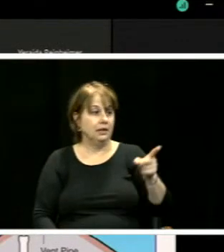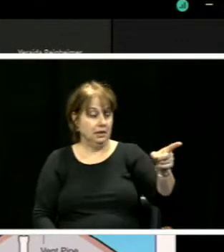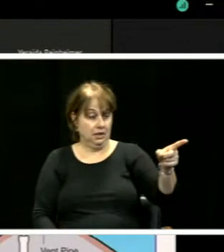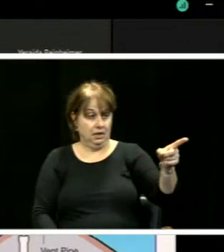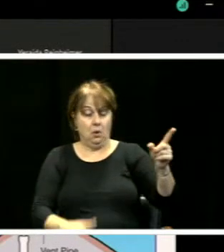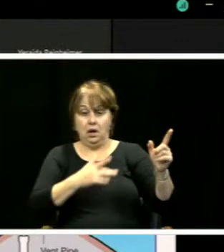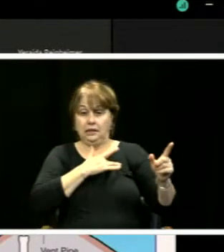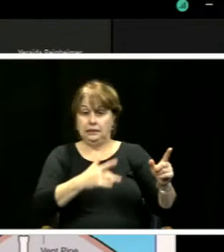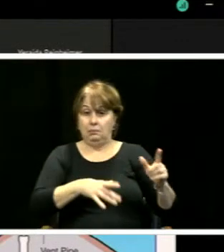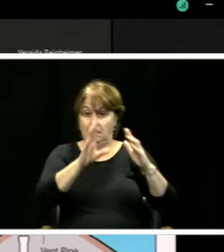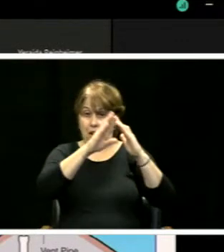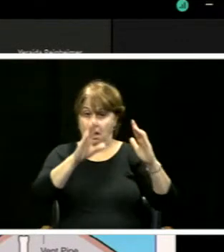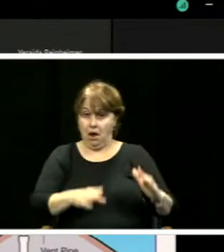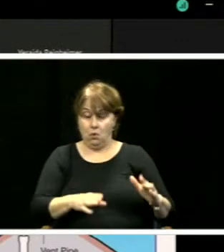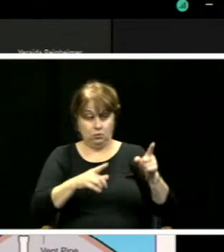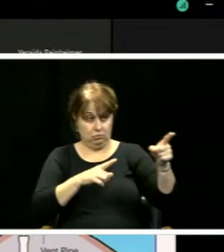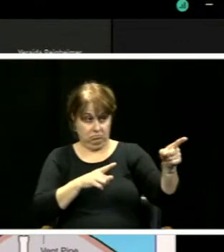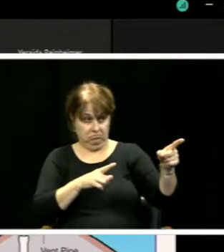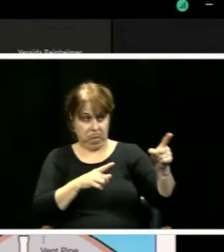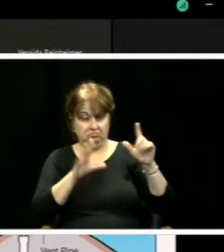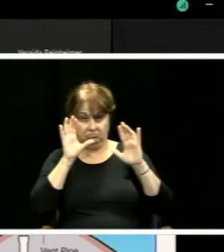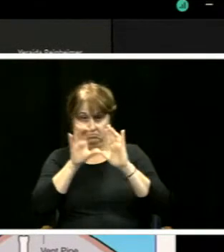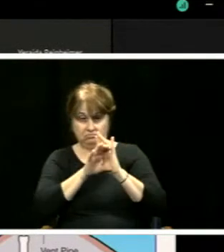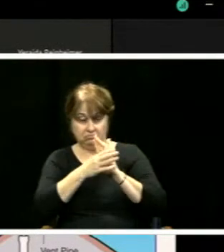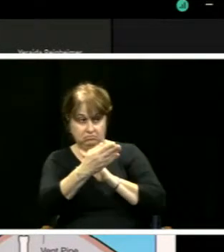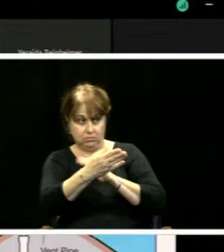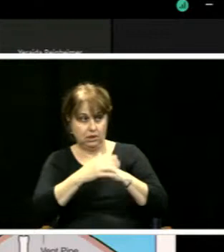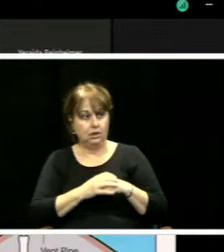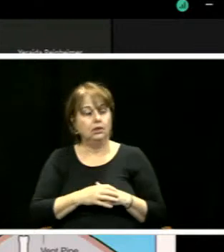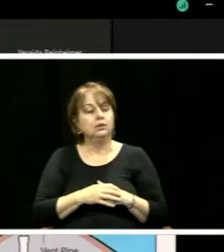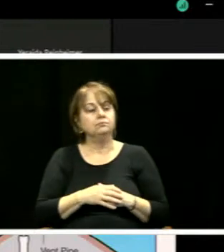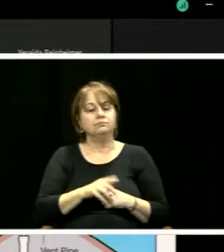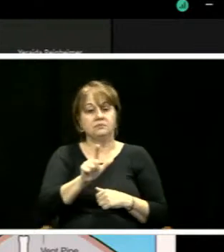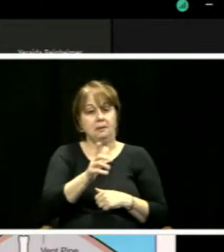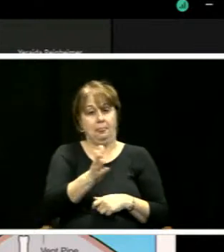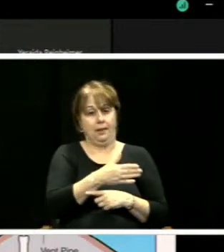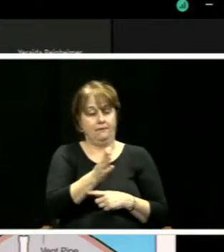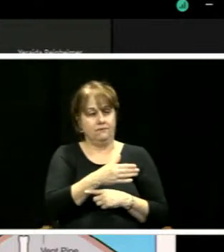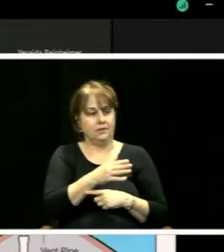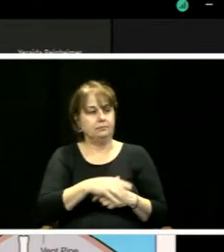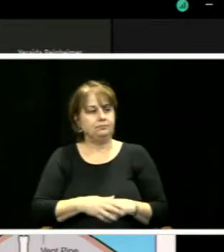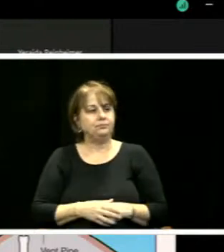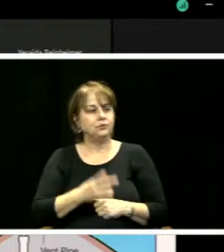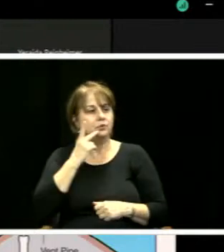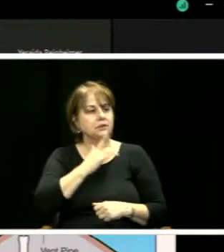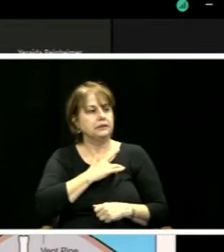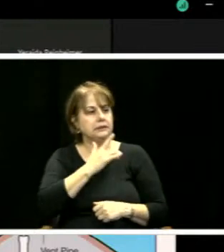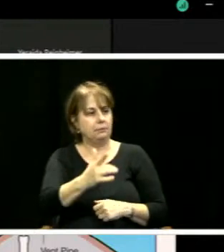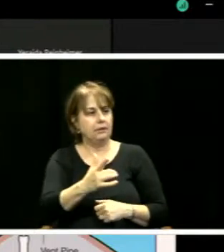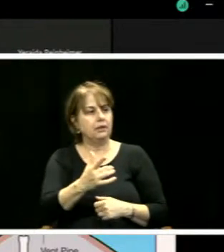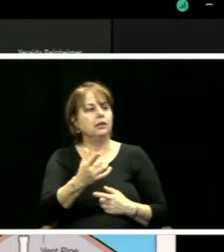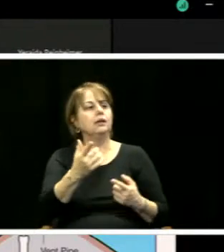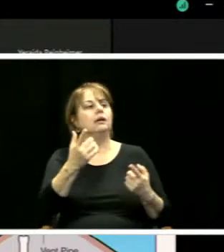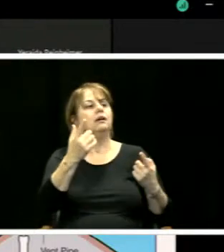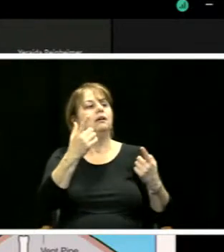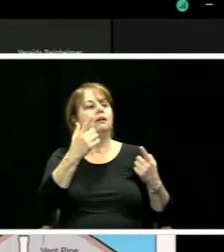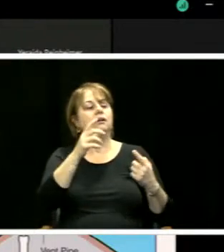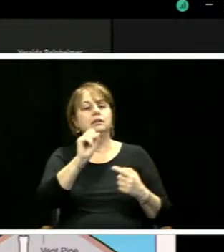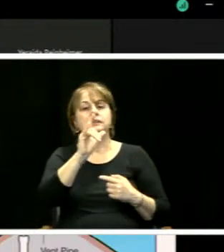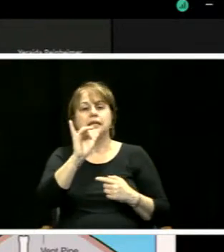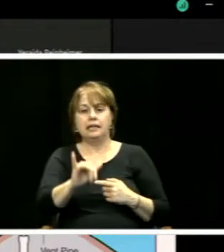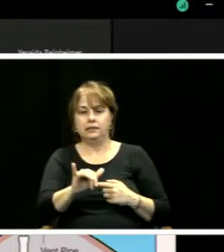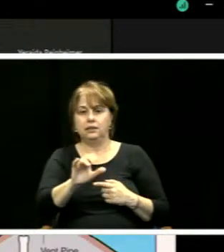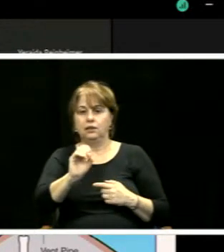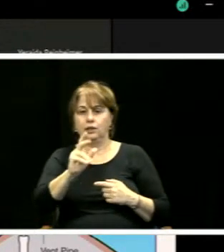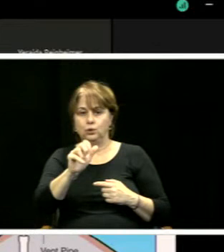typical household. And so on the left-hand side, you have what typically would go into a sanitary sewer service